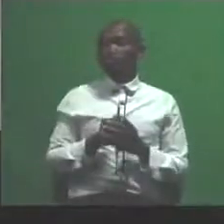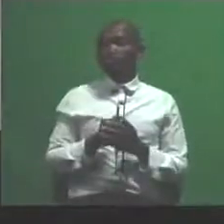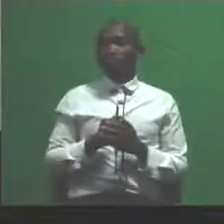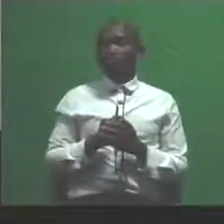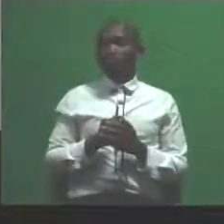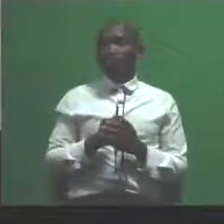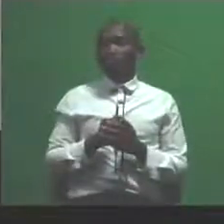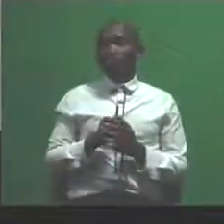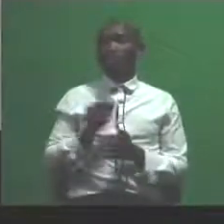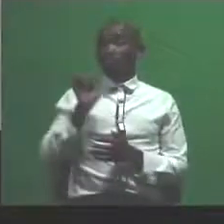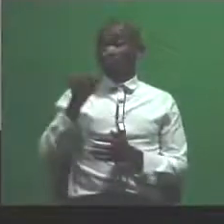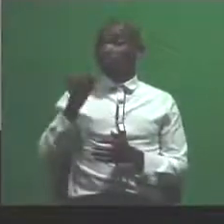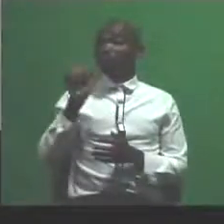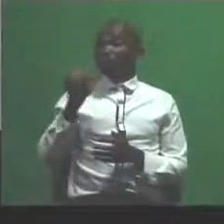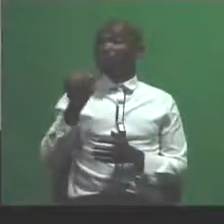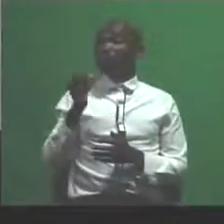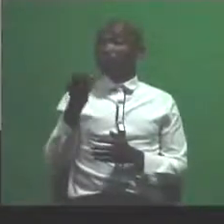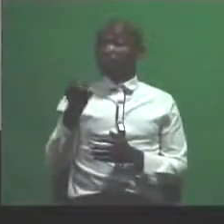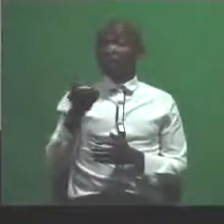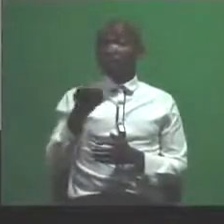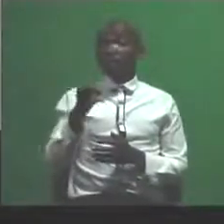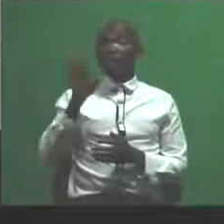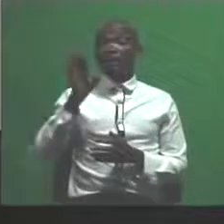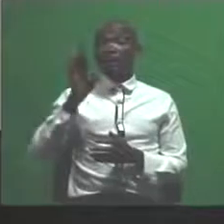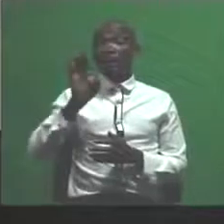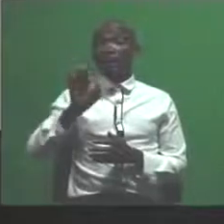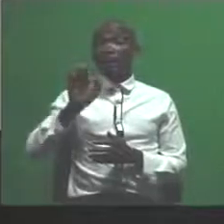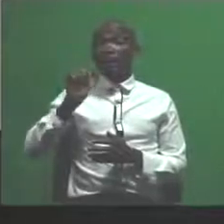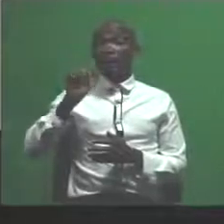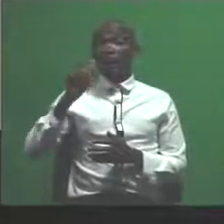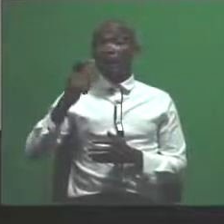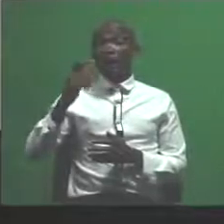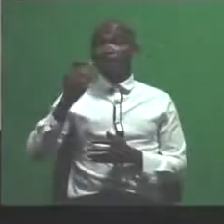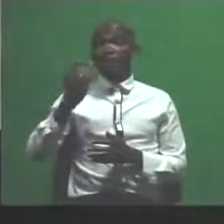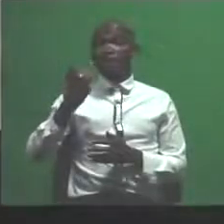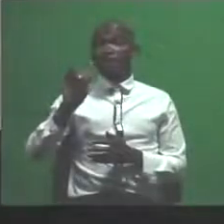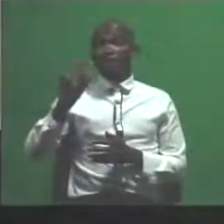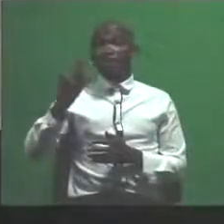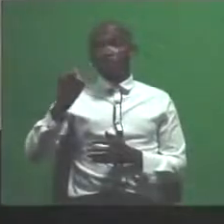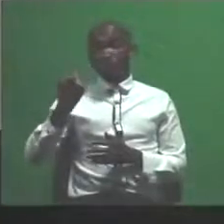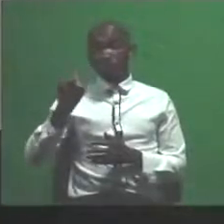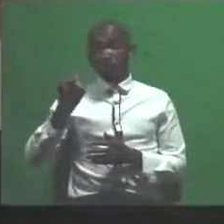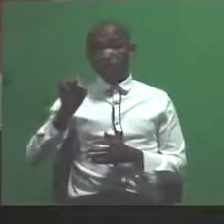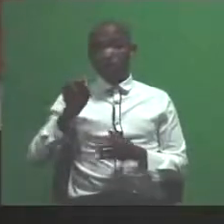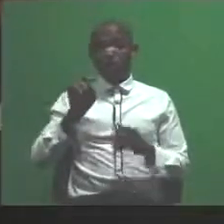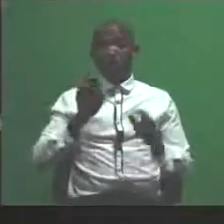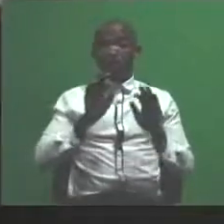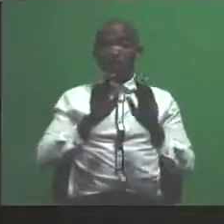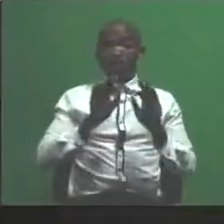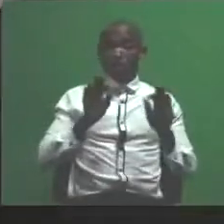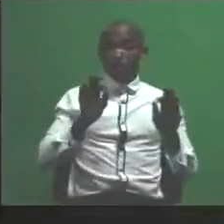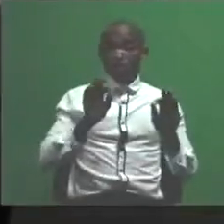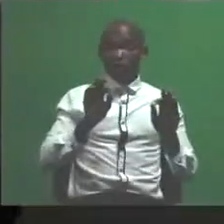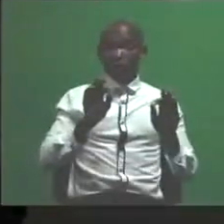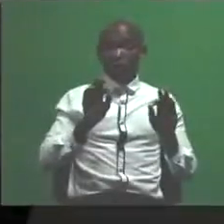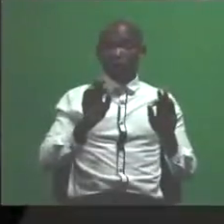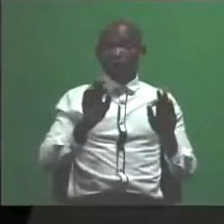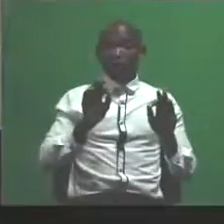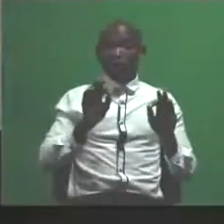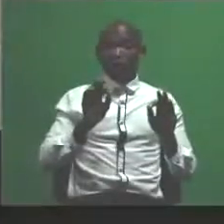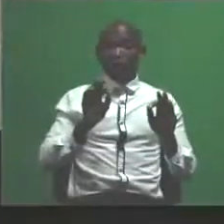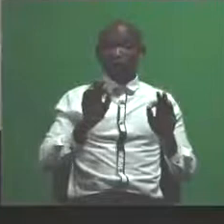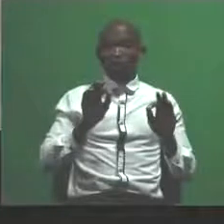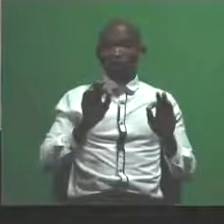Yes. In the reaction good. In the reaction good in which